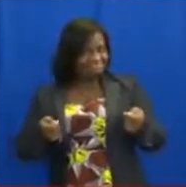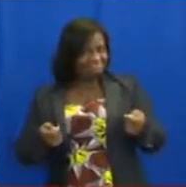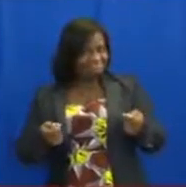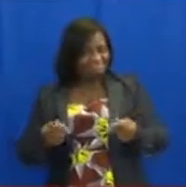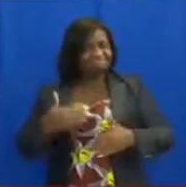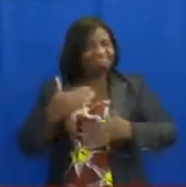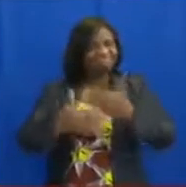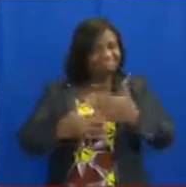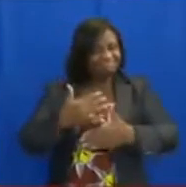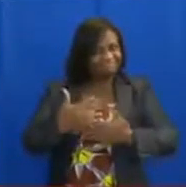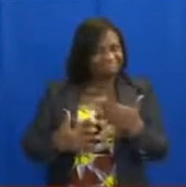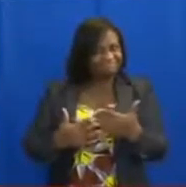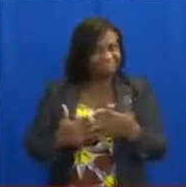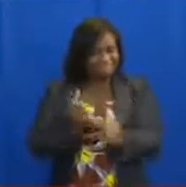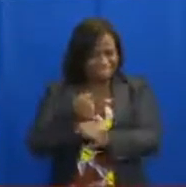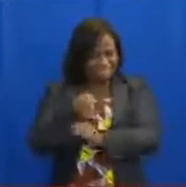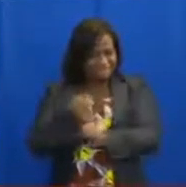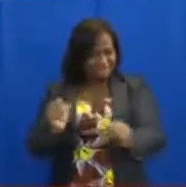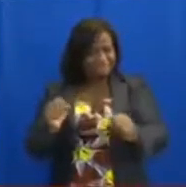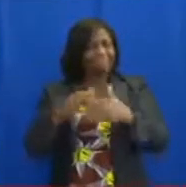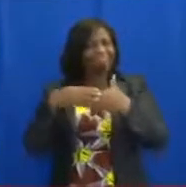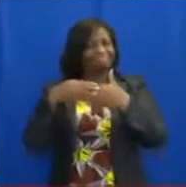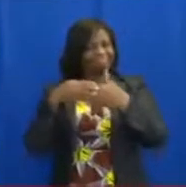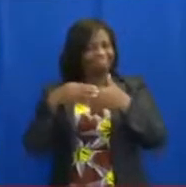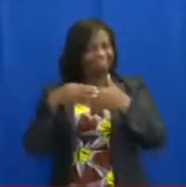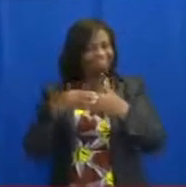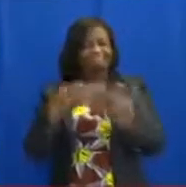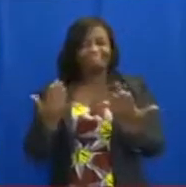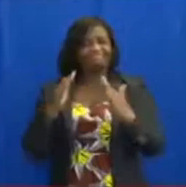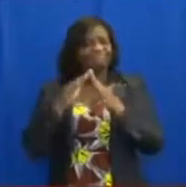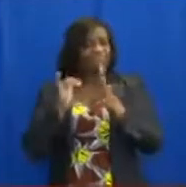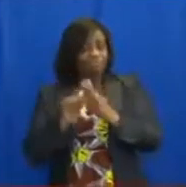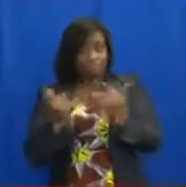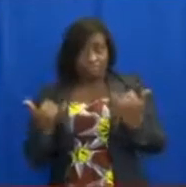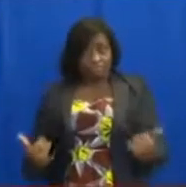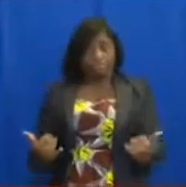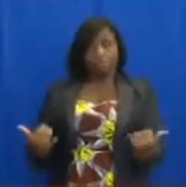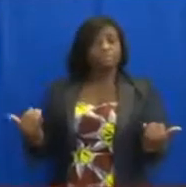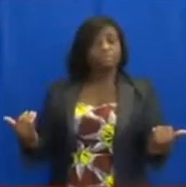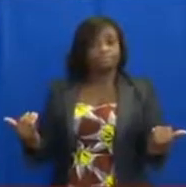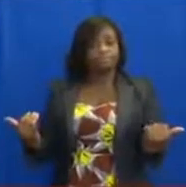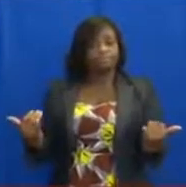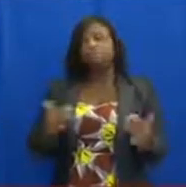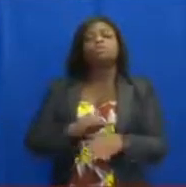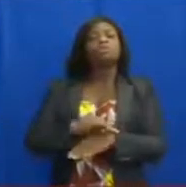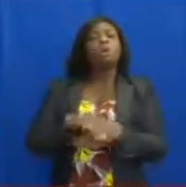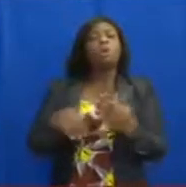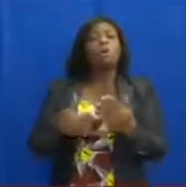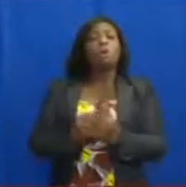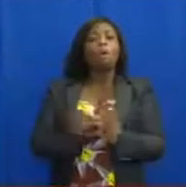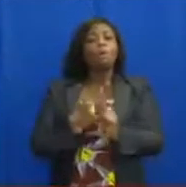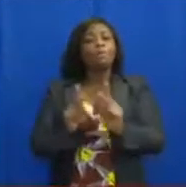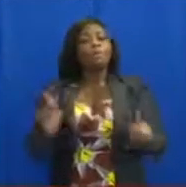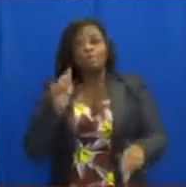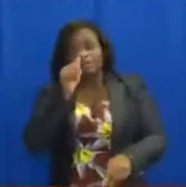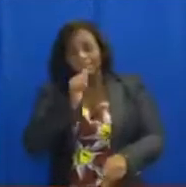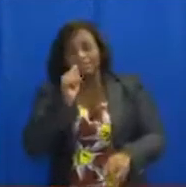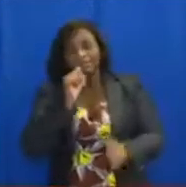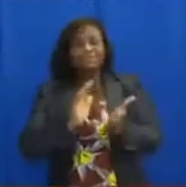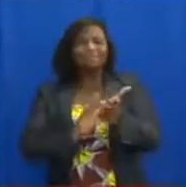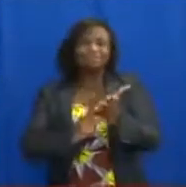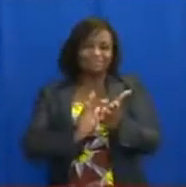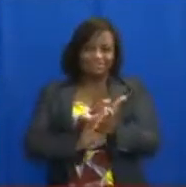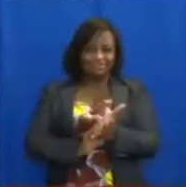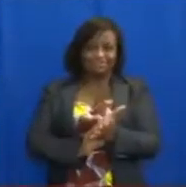controlled, progressive, safe easing of restrictions, this time in all public and private